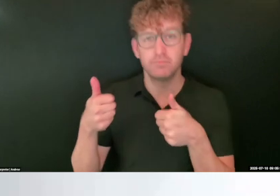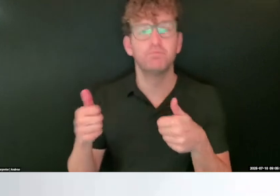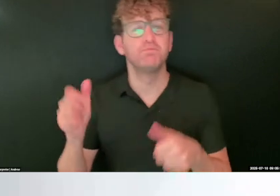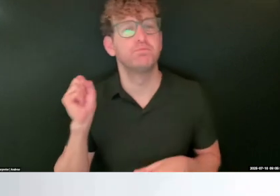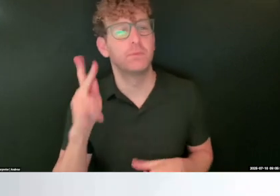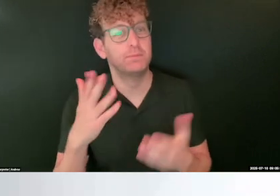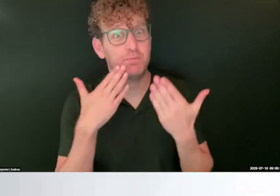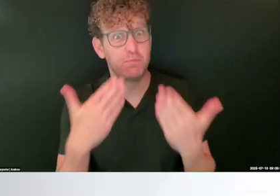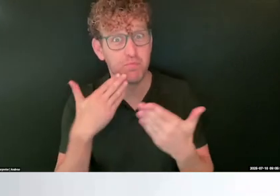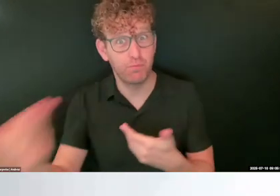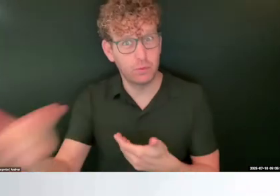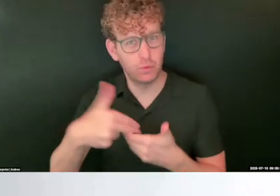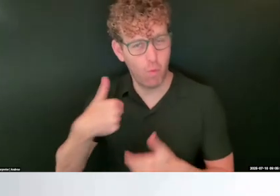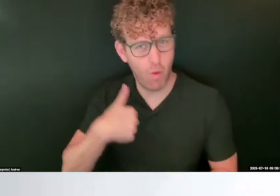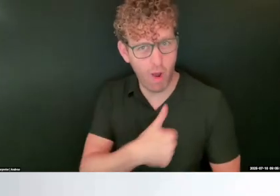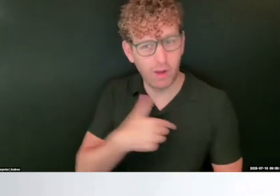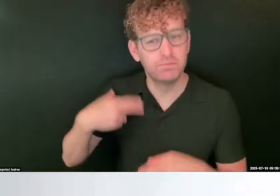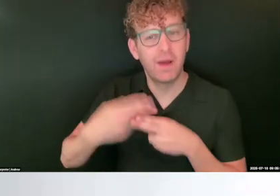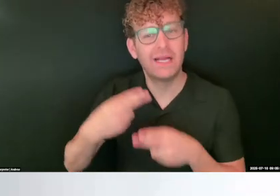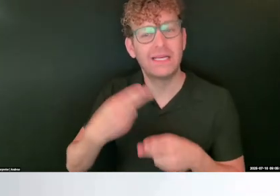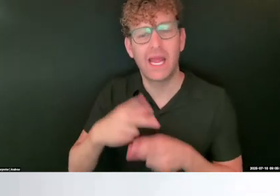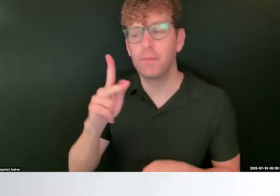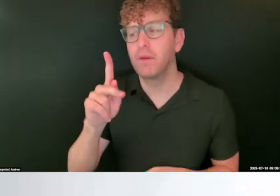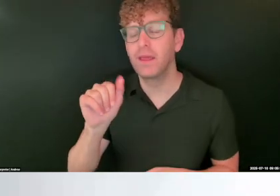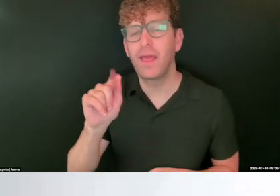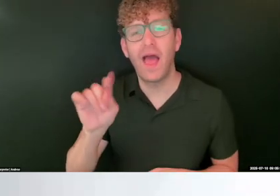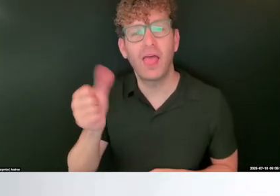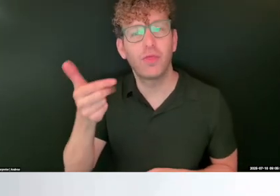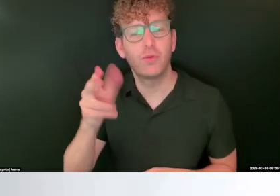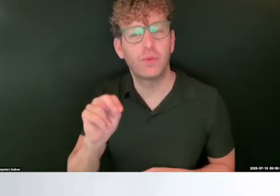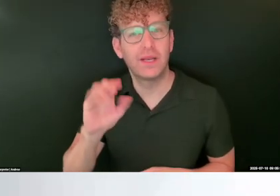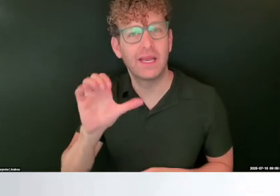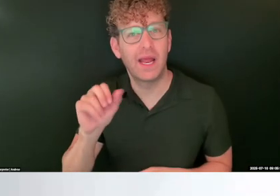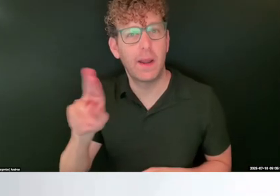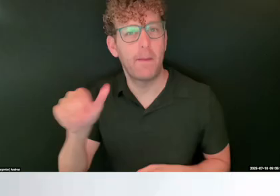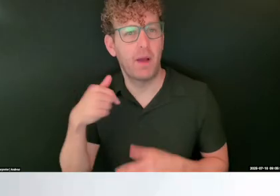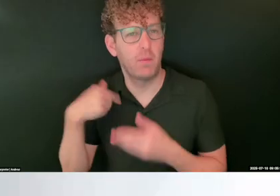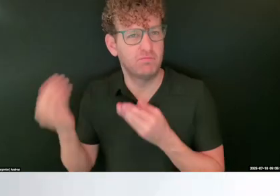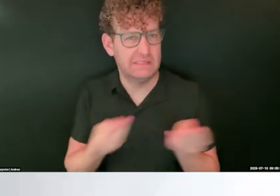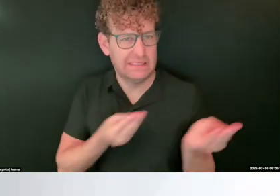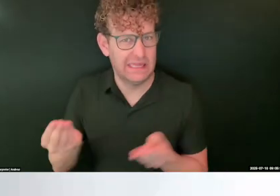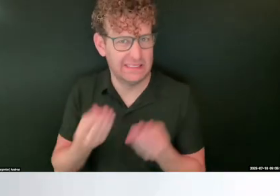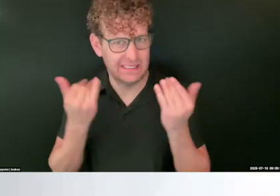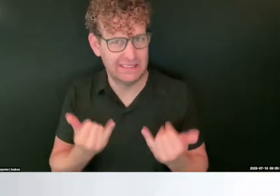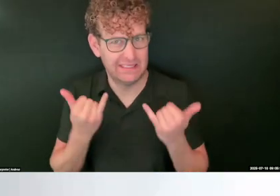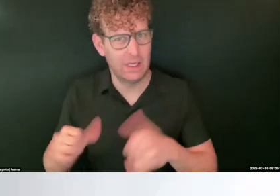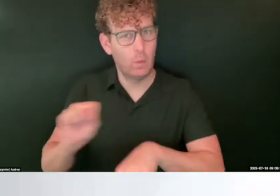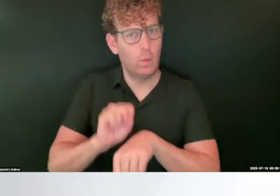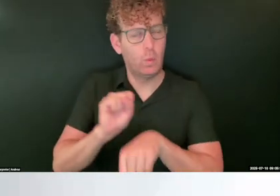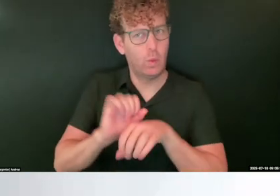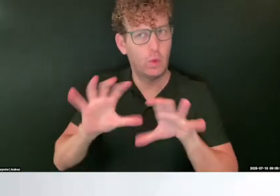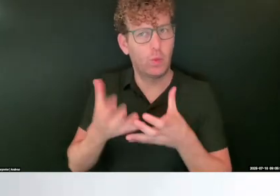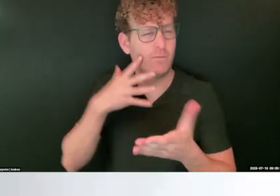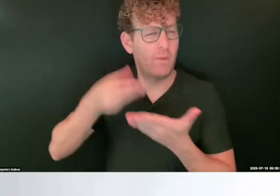Fantastic. I'm getting the go-ahead. Okay, well, good morning, and thank you so much for joining us. My name is Catherine Canepa, and